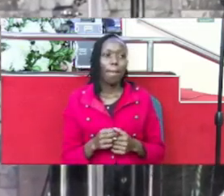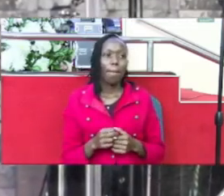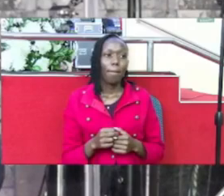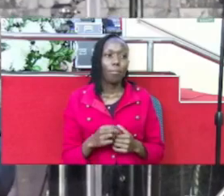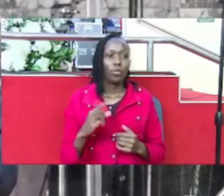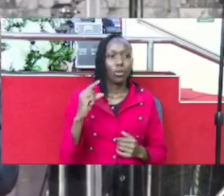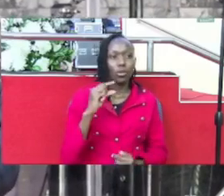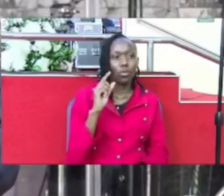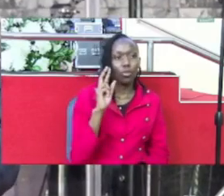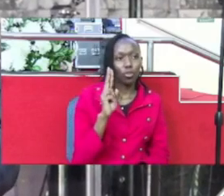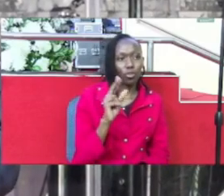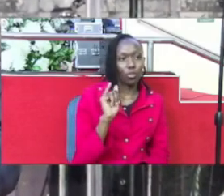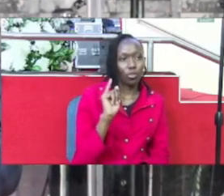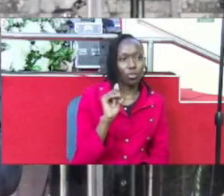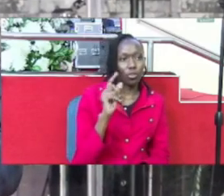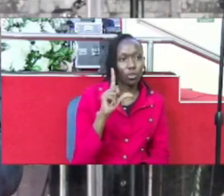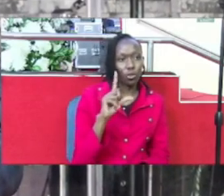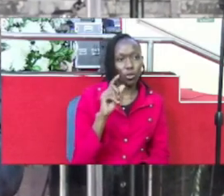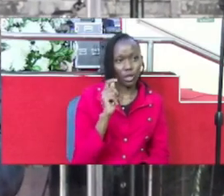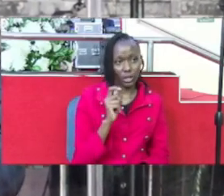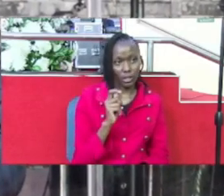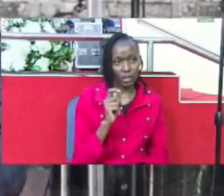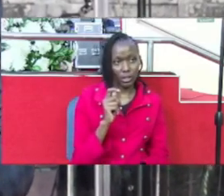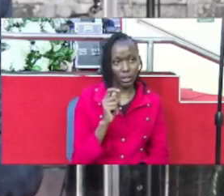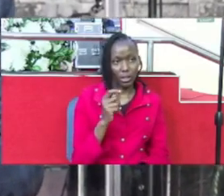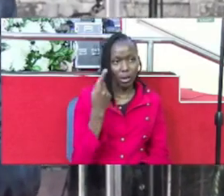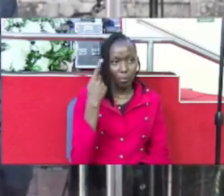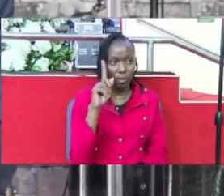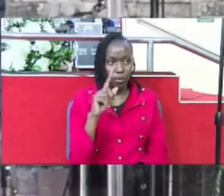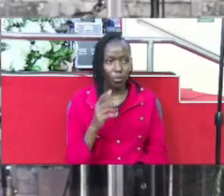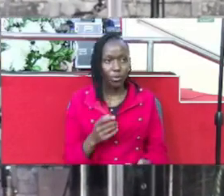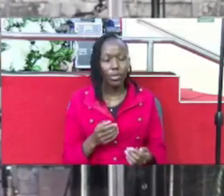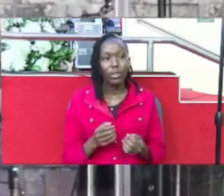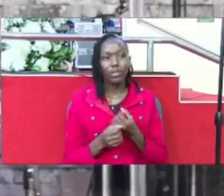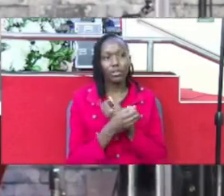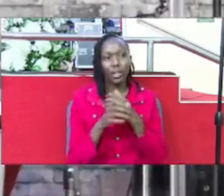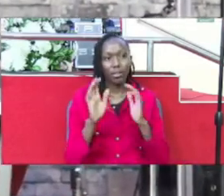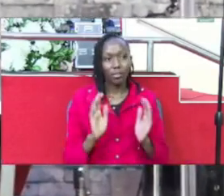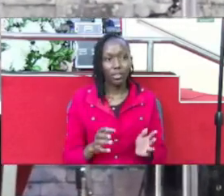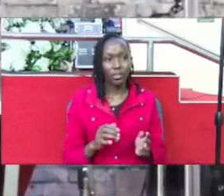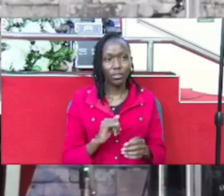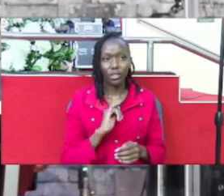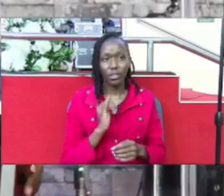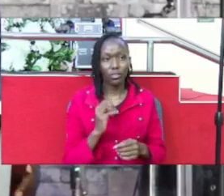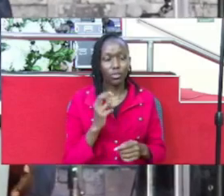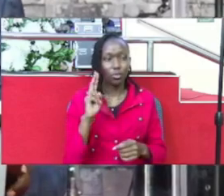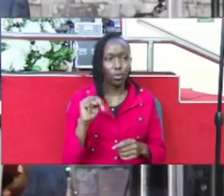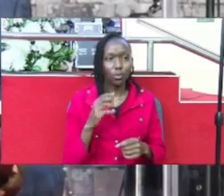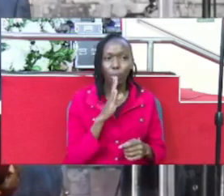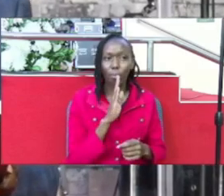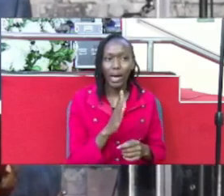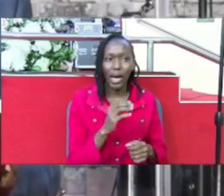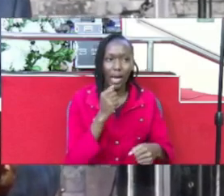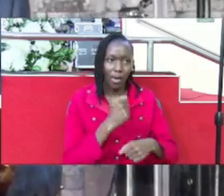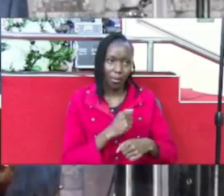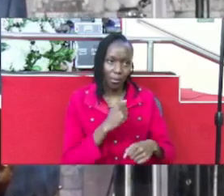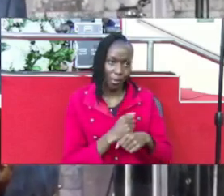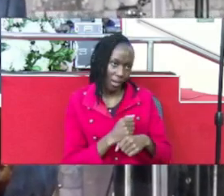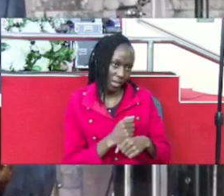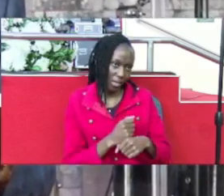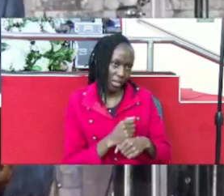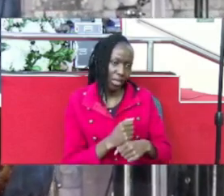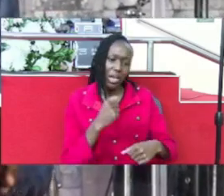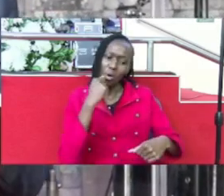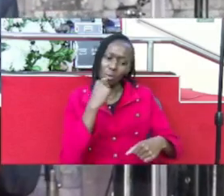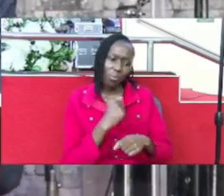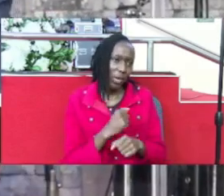by works. Kwa sababu wokovu si kwa matendo. Serving does not get you saved. Aha, matendo haifanyi ukaweze